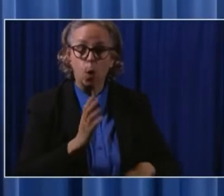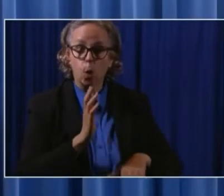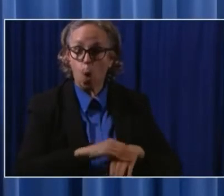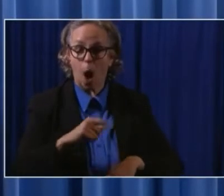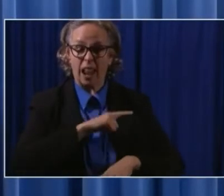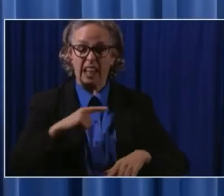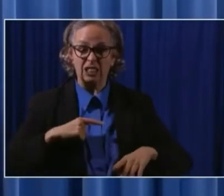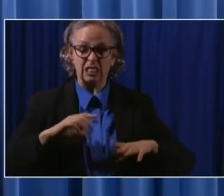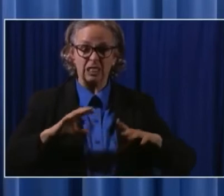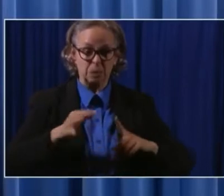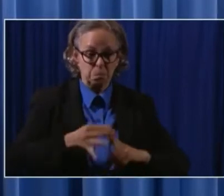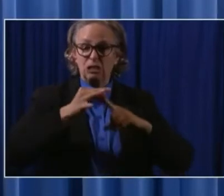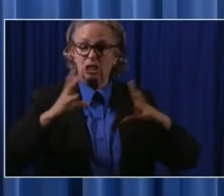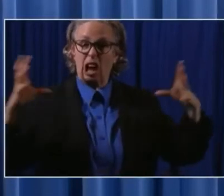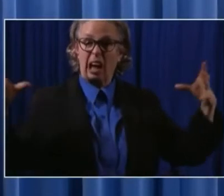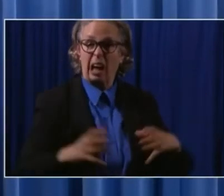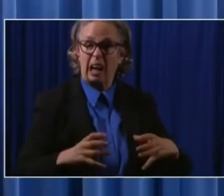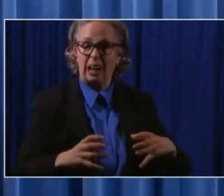session, give them a specific